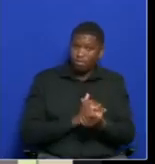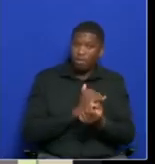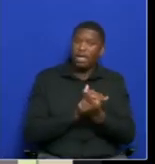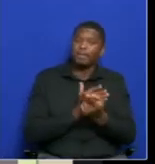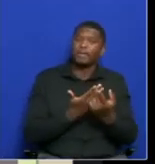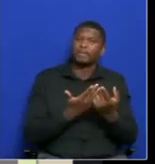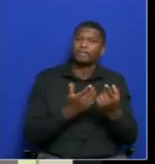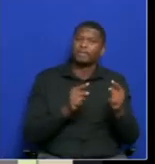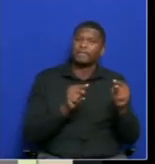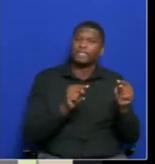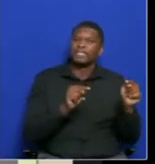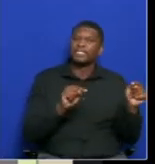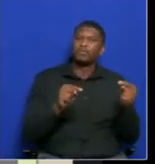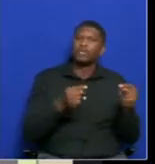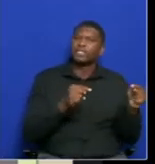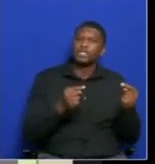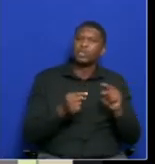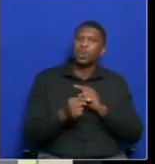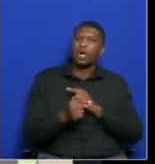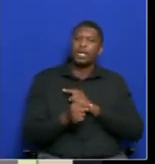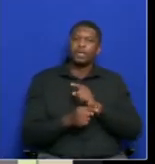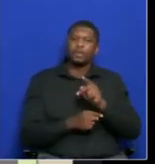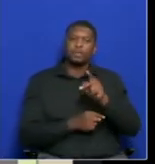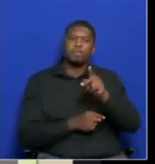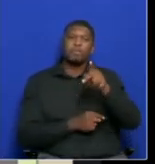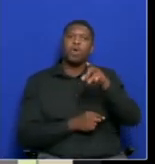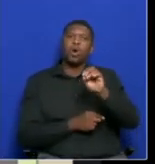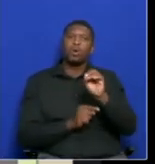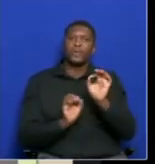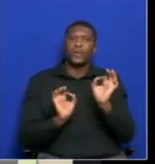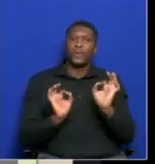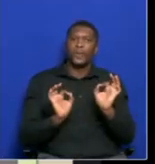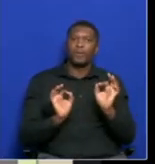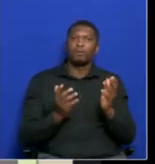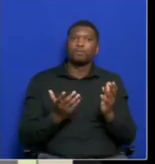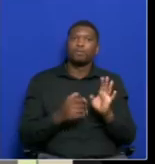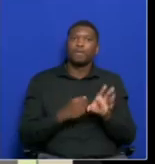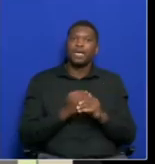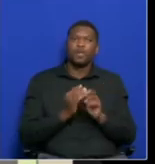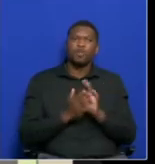no purchase orders, and it was not clear who had